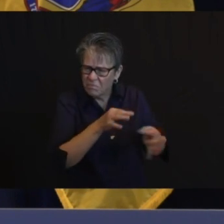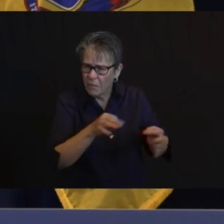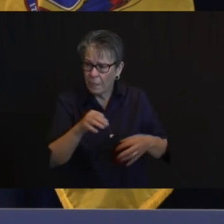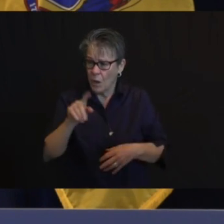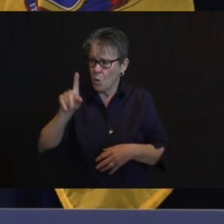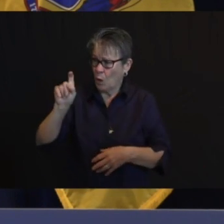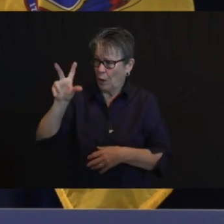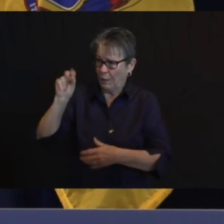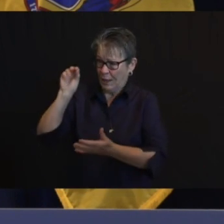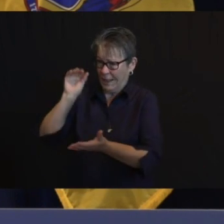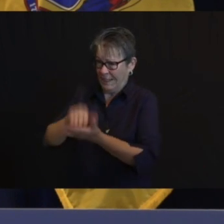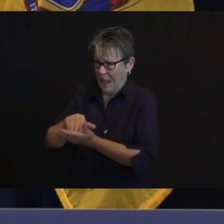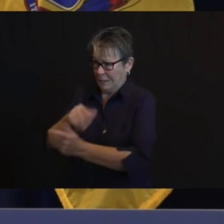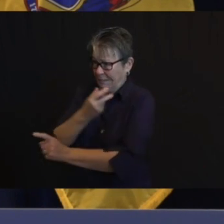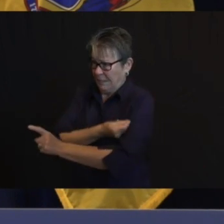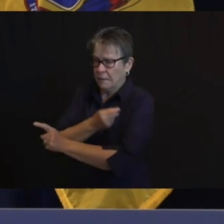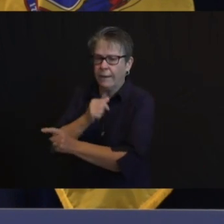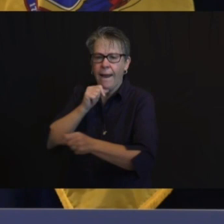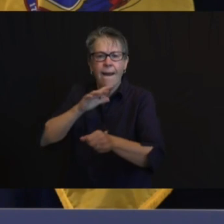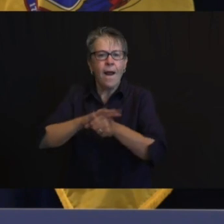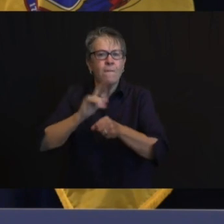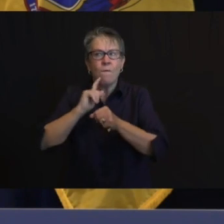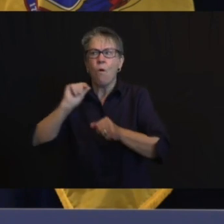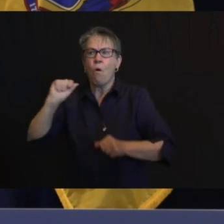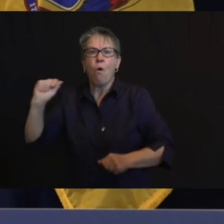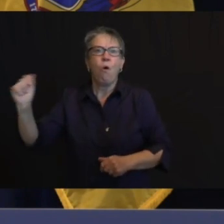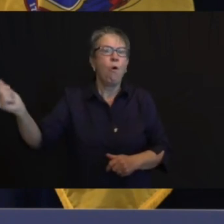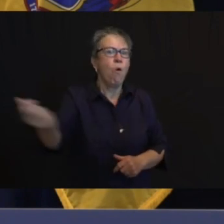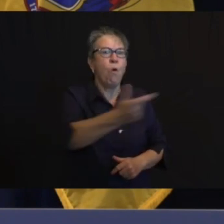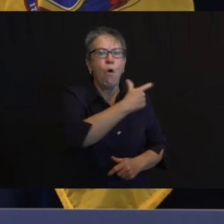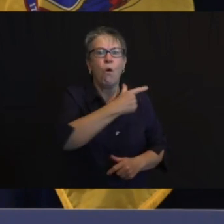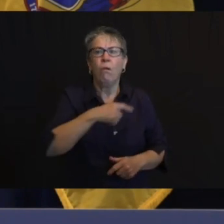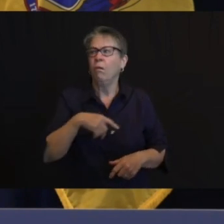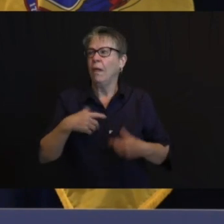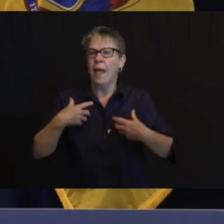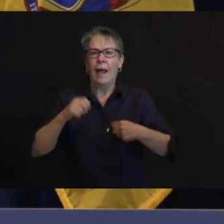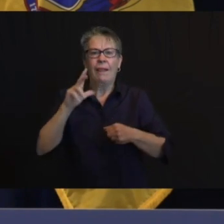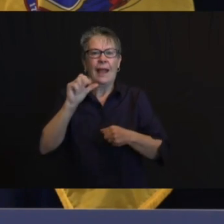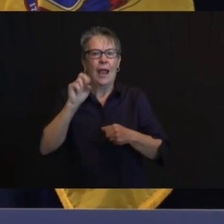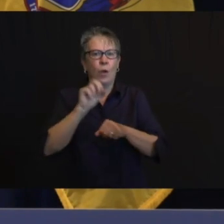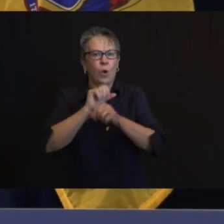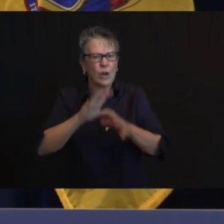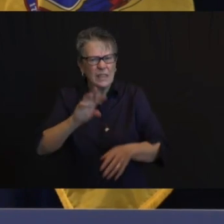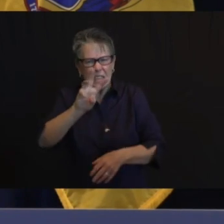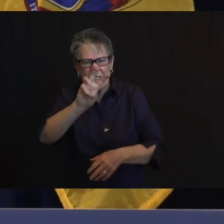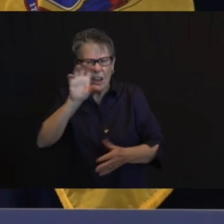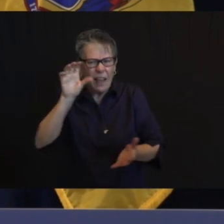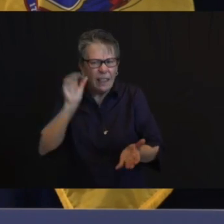the entirety of the healthcare community? How do we keep political influence out of this?